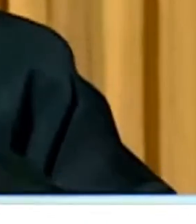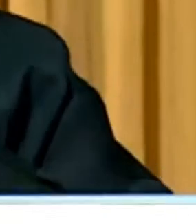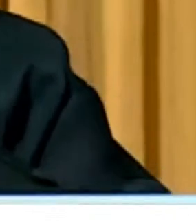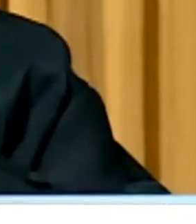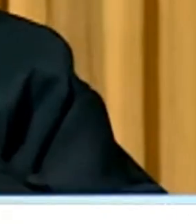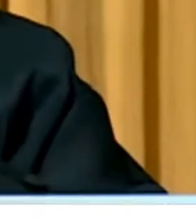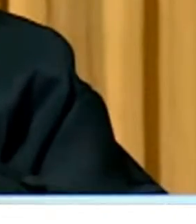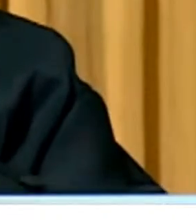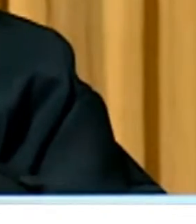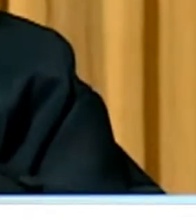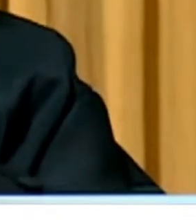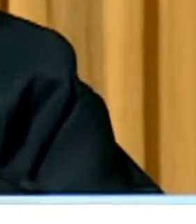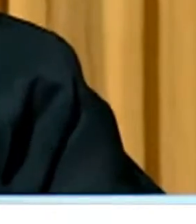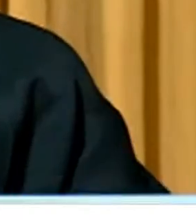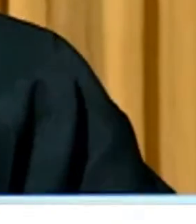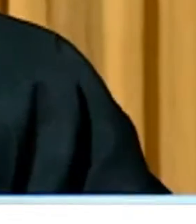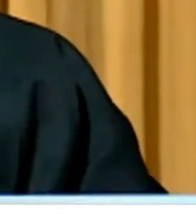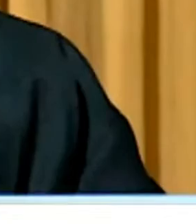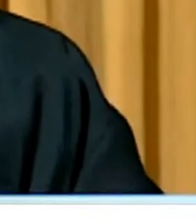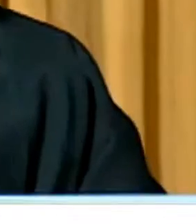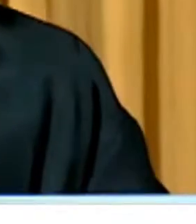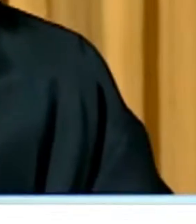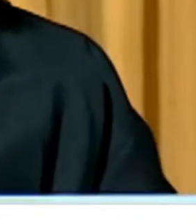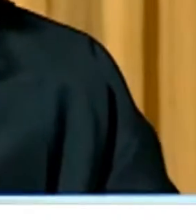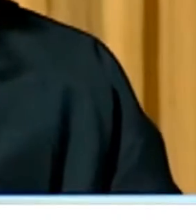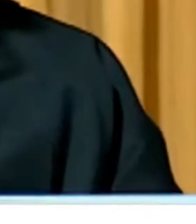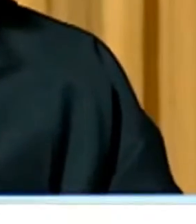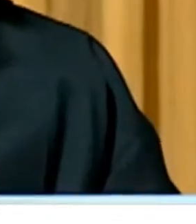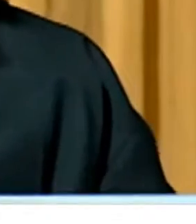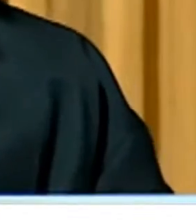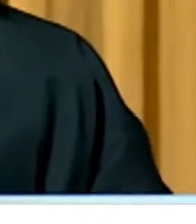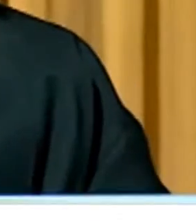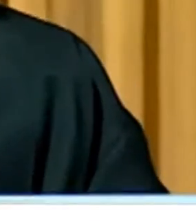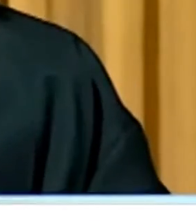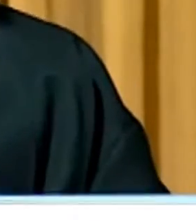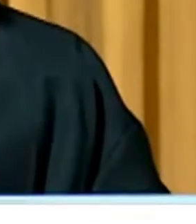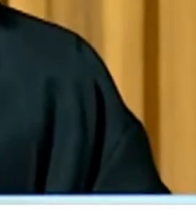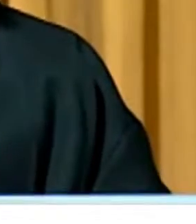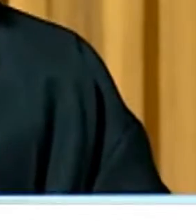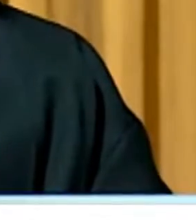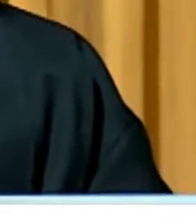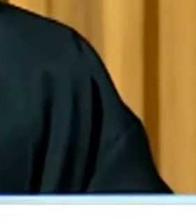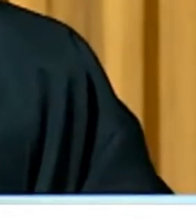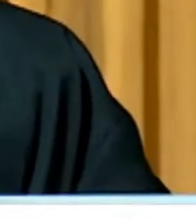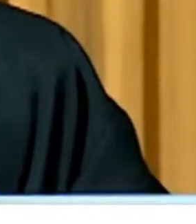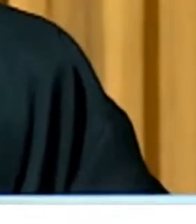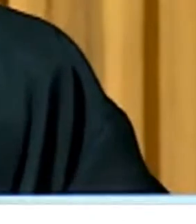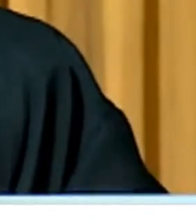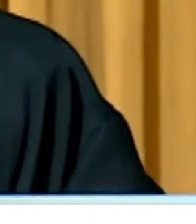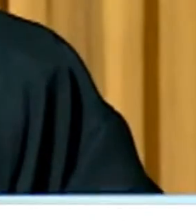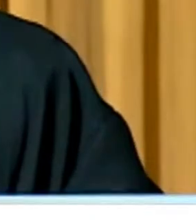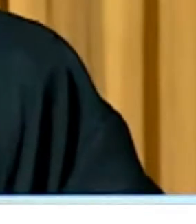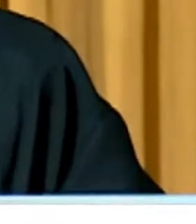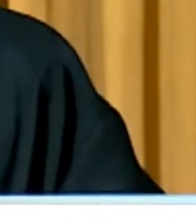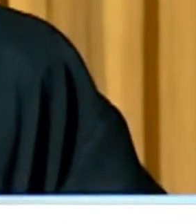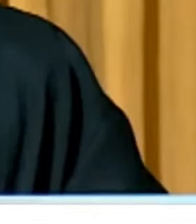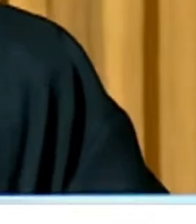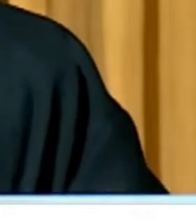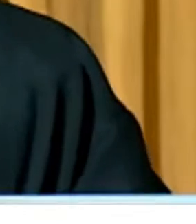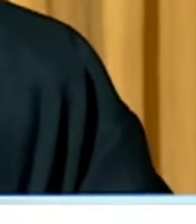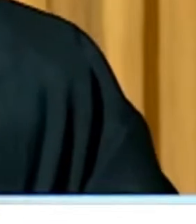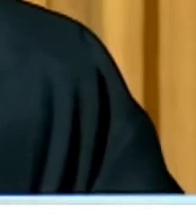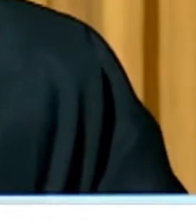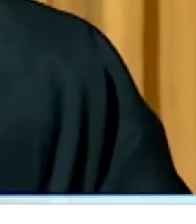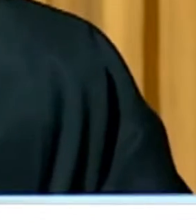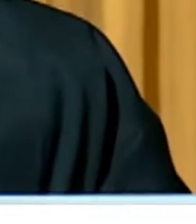of carrying out its business relating to the conduct of the proposed referendum, including the verification of signatures in support of the Constitution of Kenya Amendment